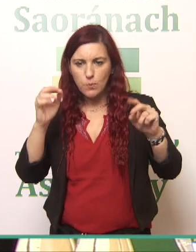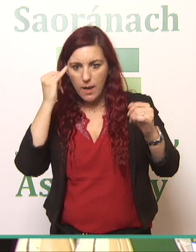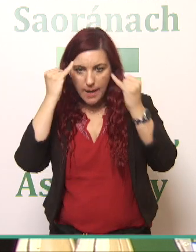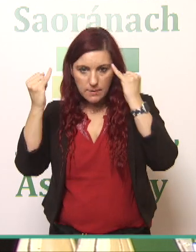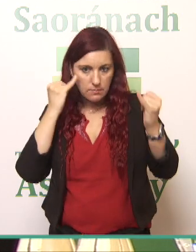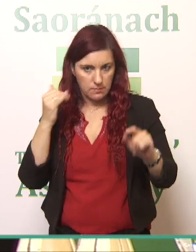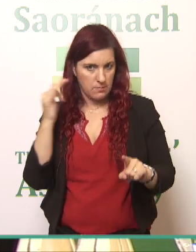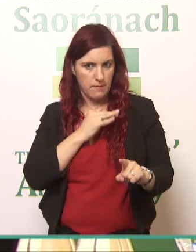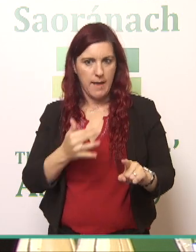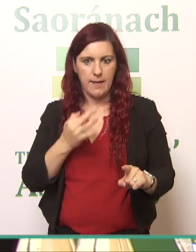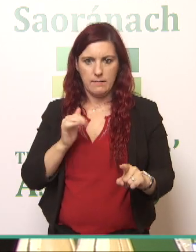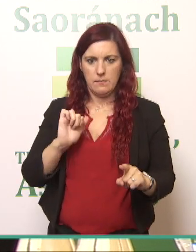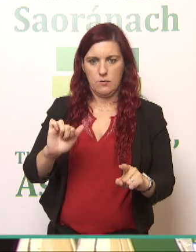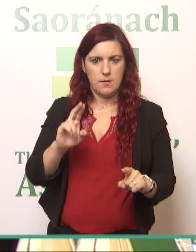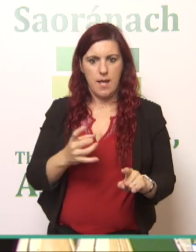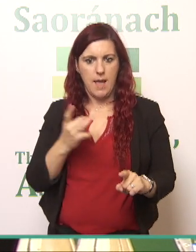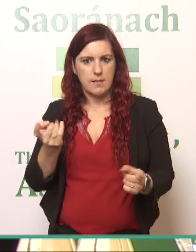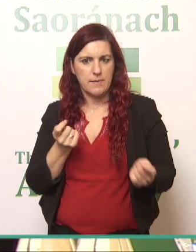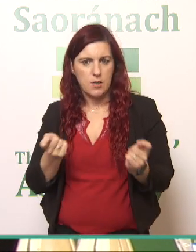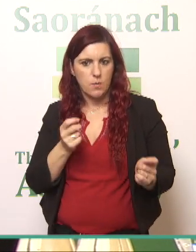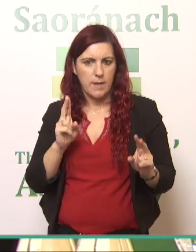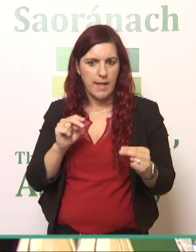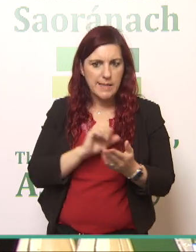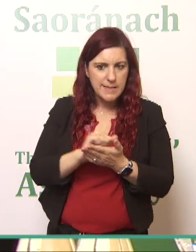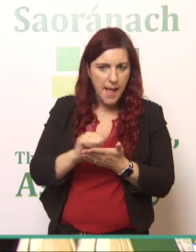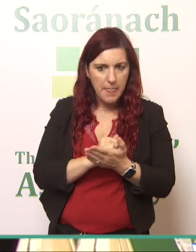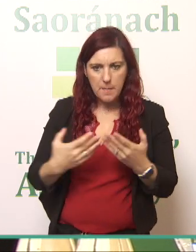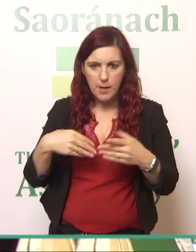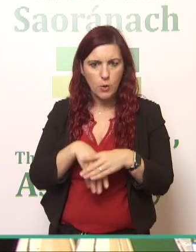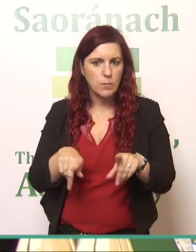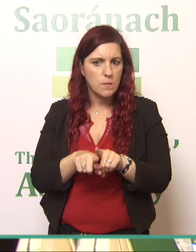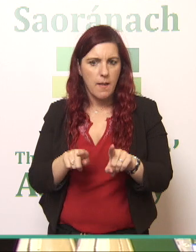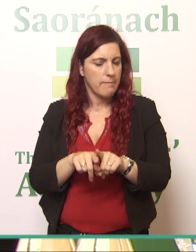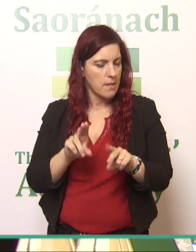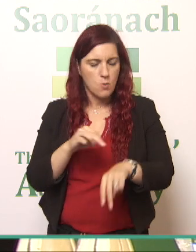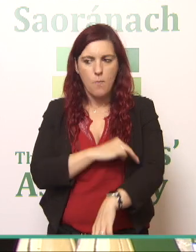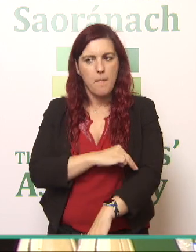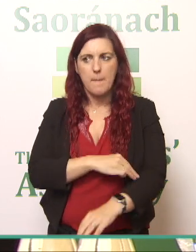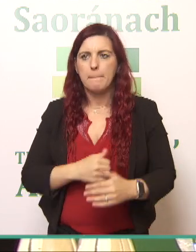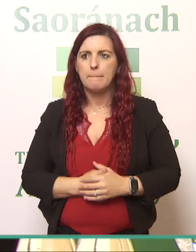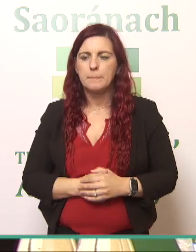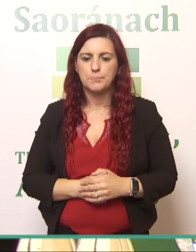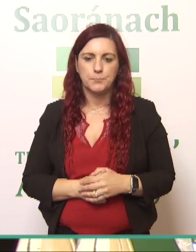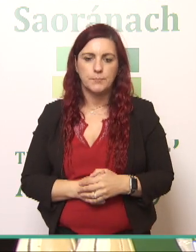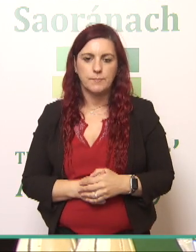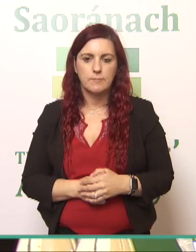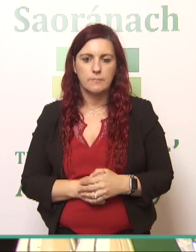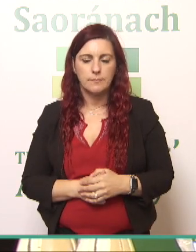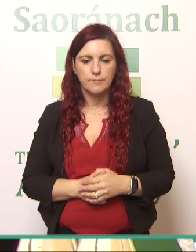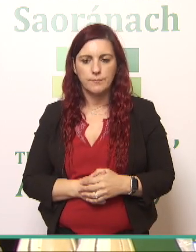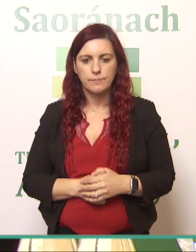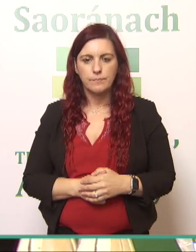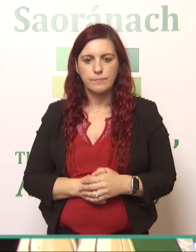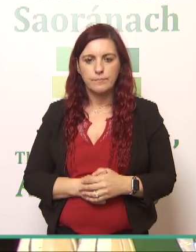give that to the facilitators too. We can scan them and include them in the summaries of the discussions that are coming